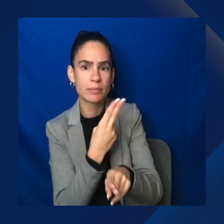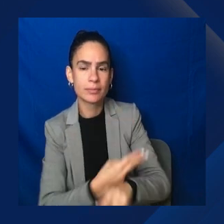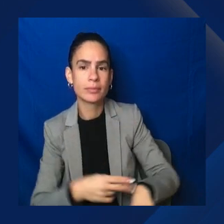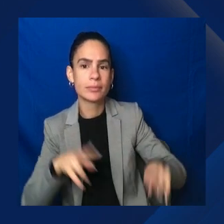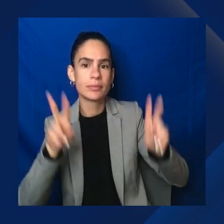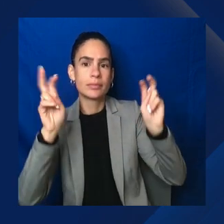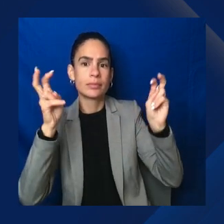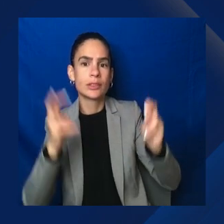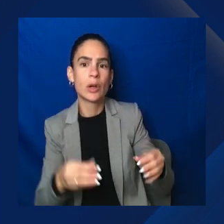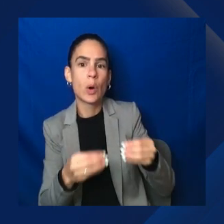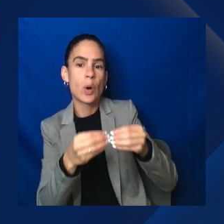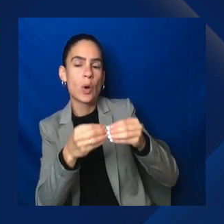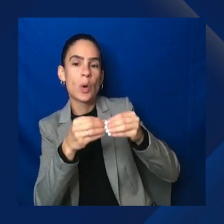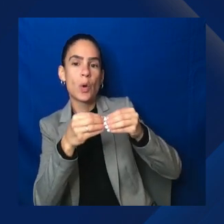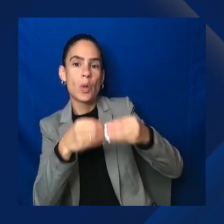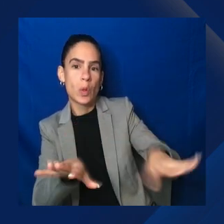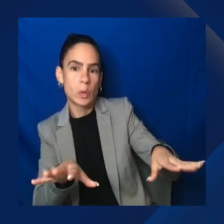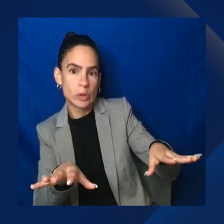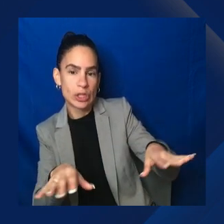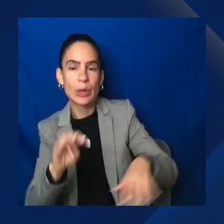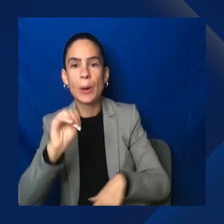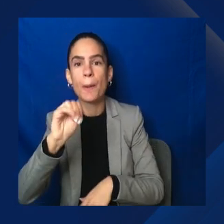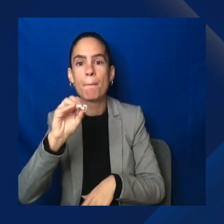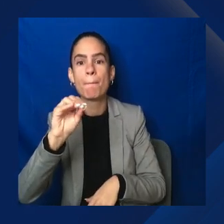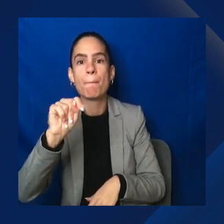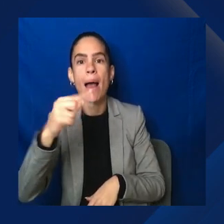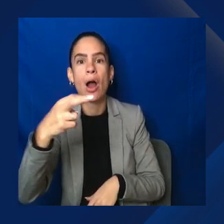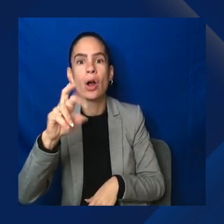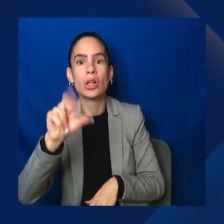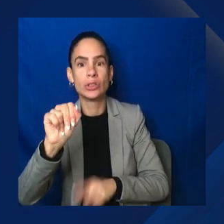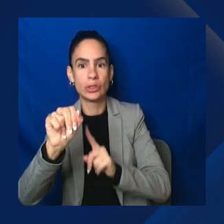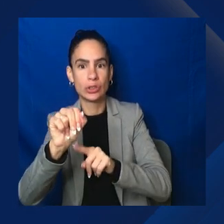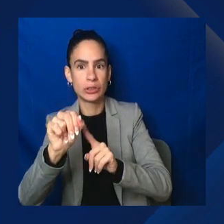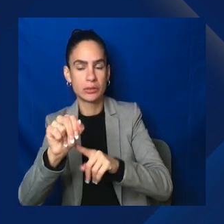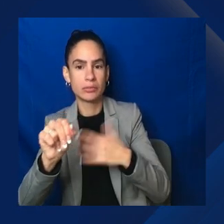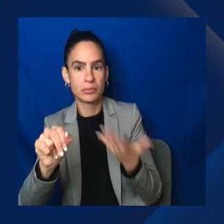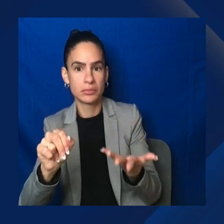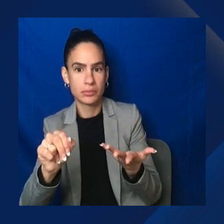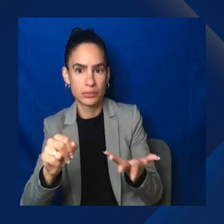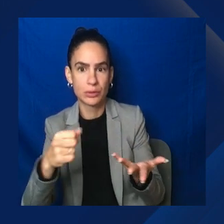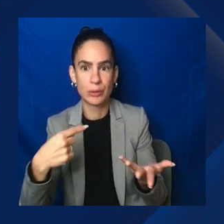Yeah. We cannot be a society that is losing mothers. Yeah.